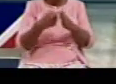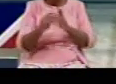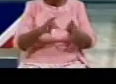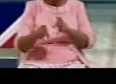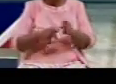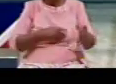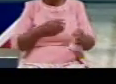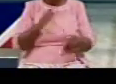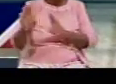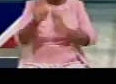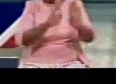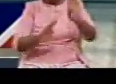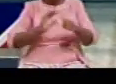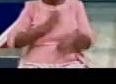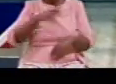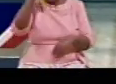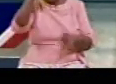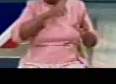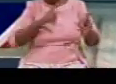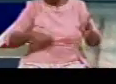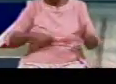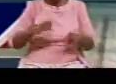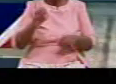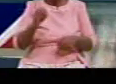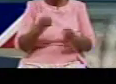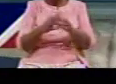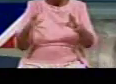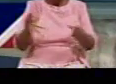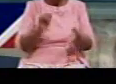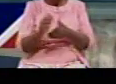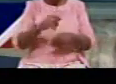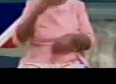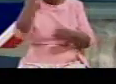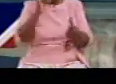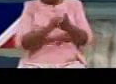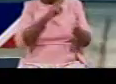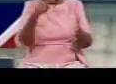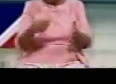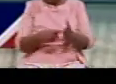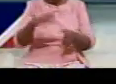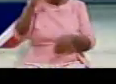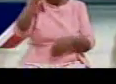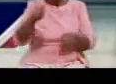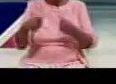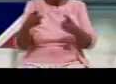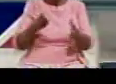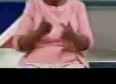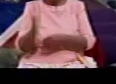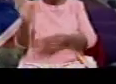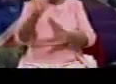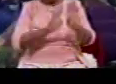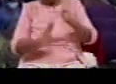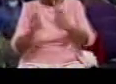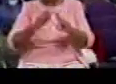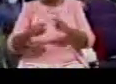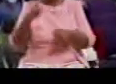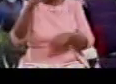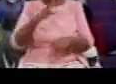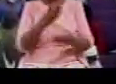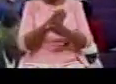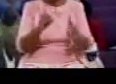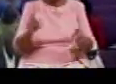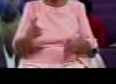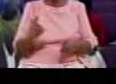the people around, they knew that this boy was going through torment, but God delivered me. I